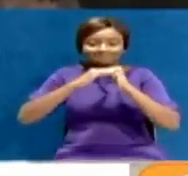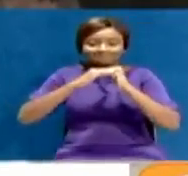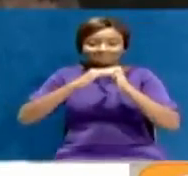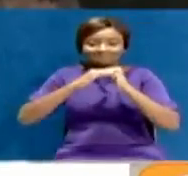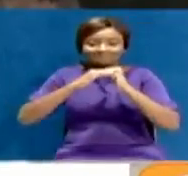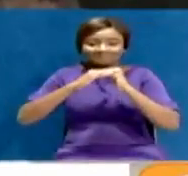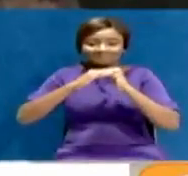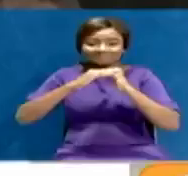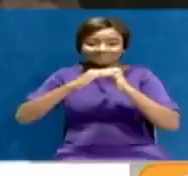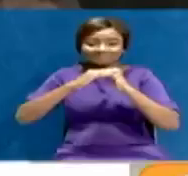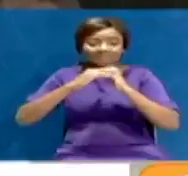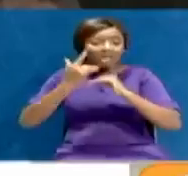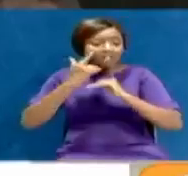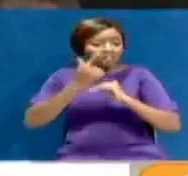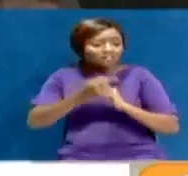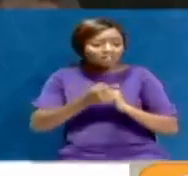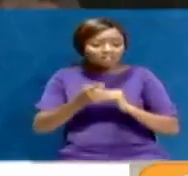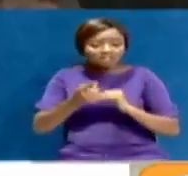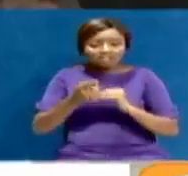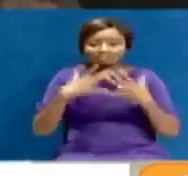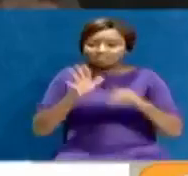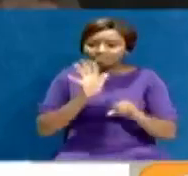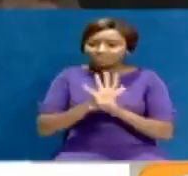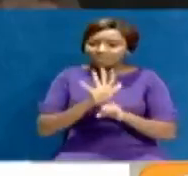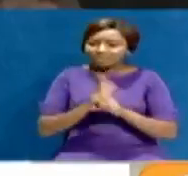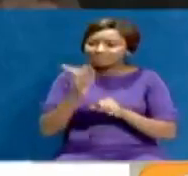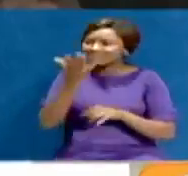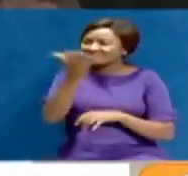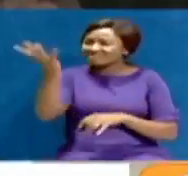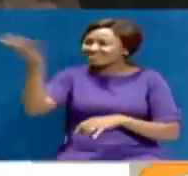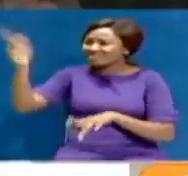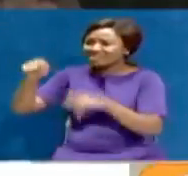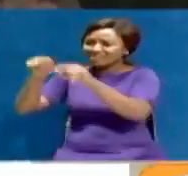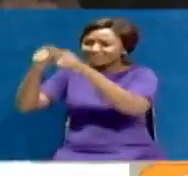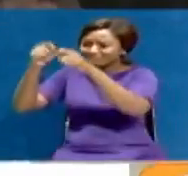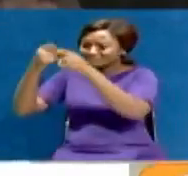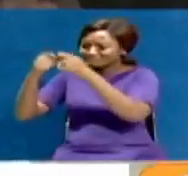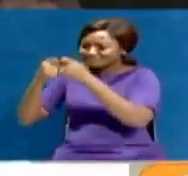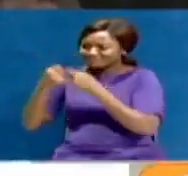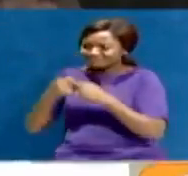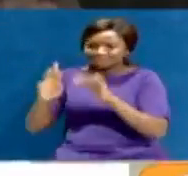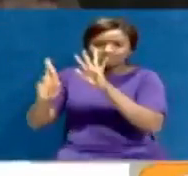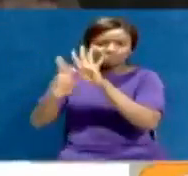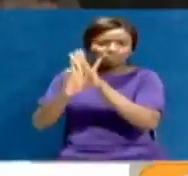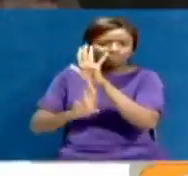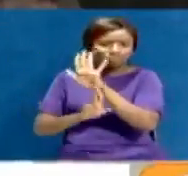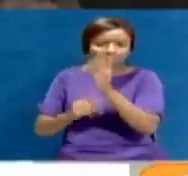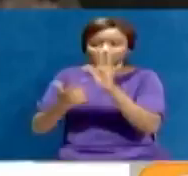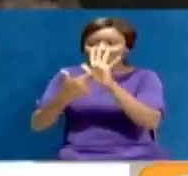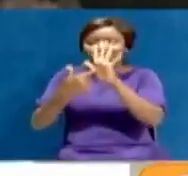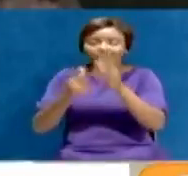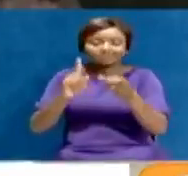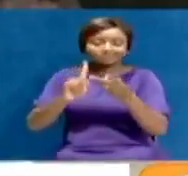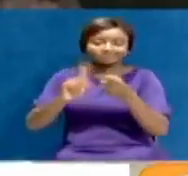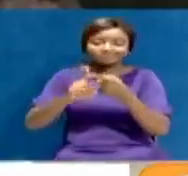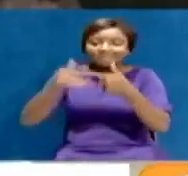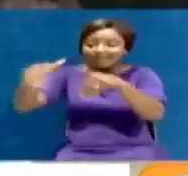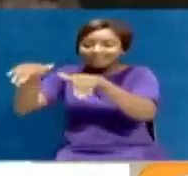And what we've noticed is that too many of us are violating the rules in barriers, for example,